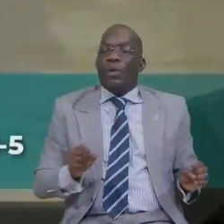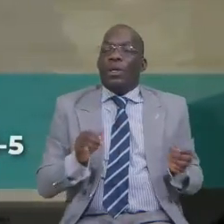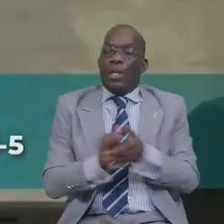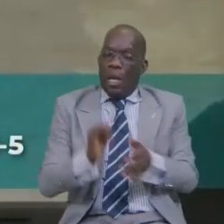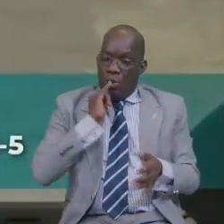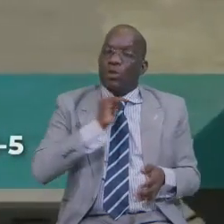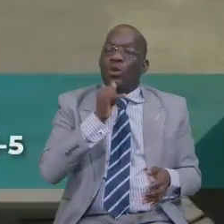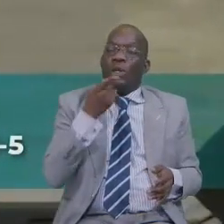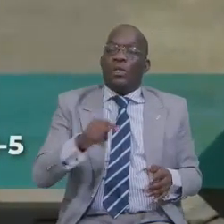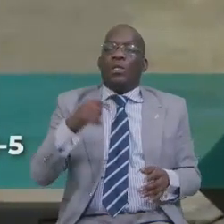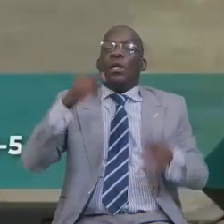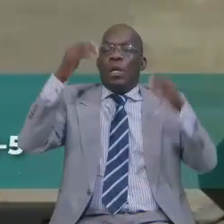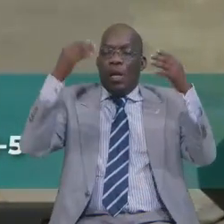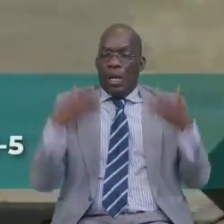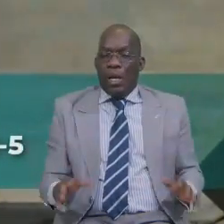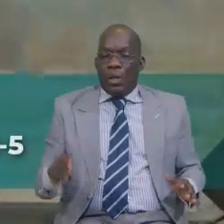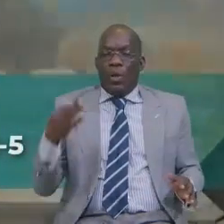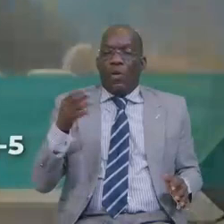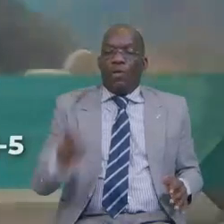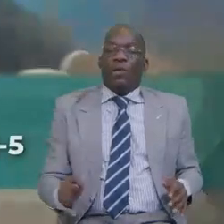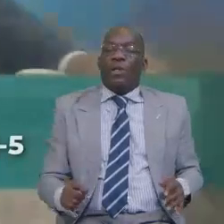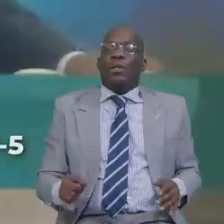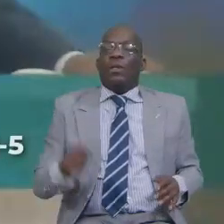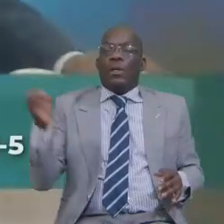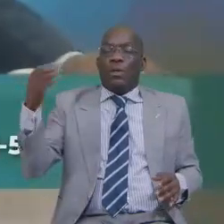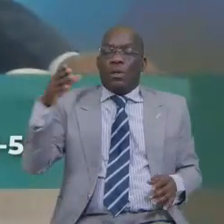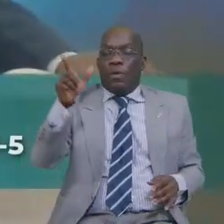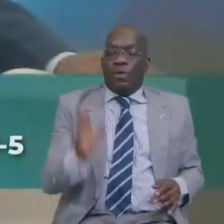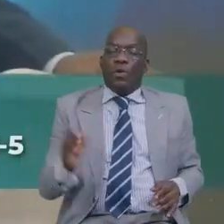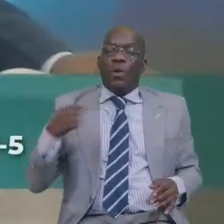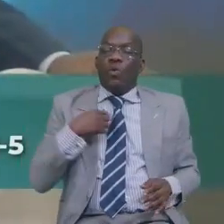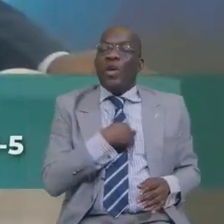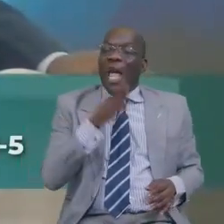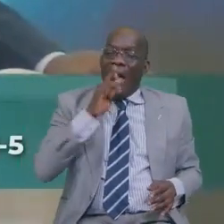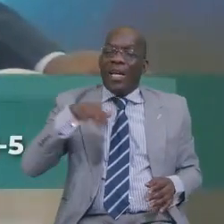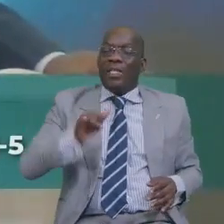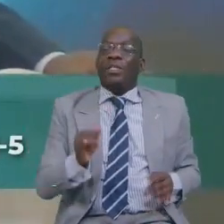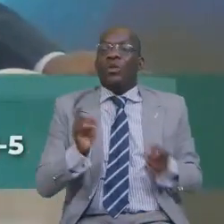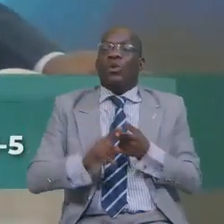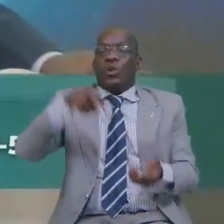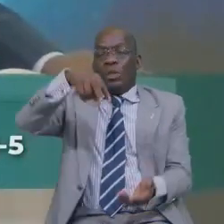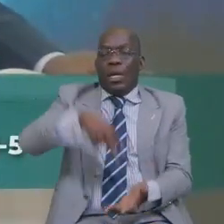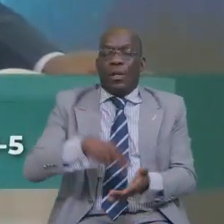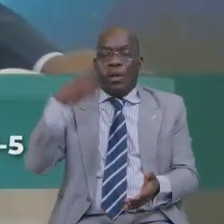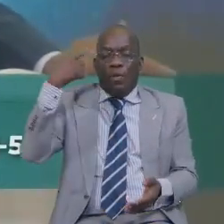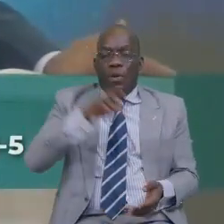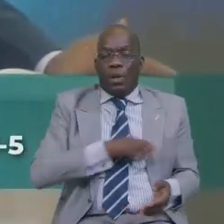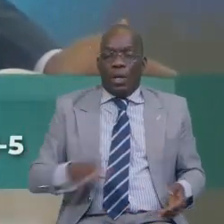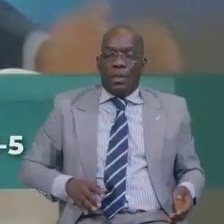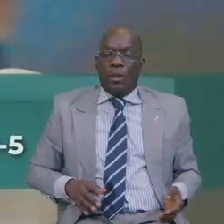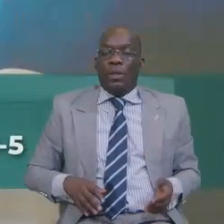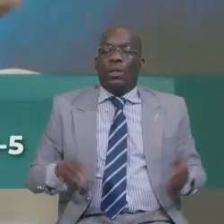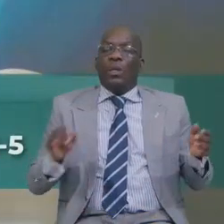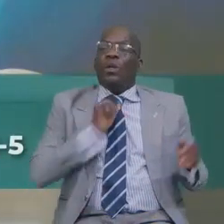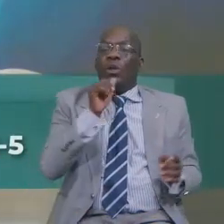God in our lives. We're still to stand for Christ. Not just to live a good life, that's necessary. We have to